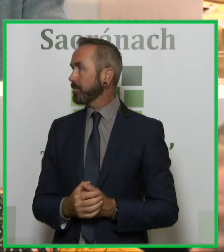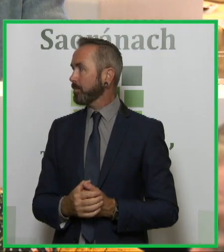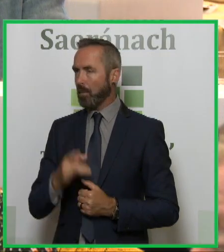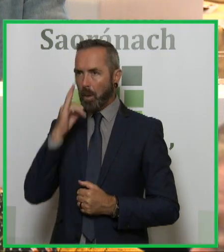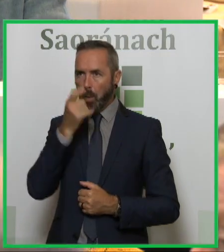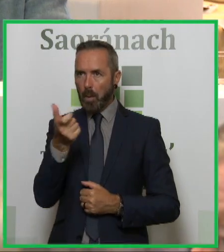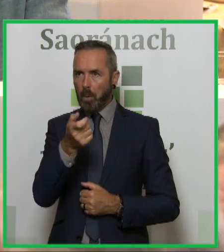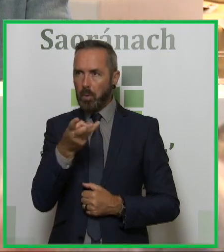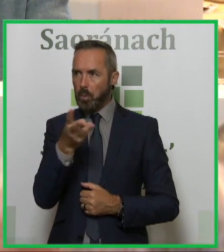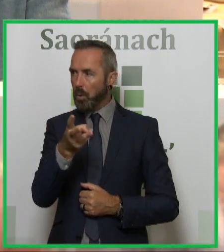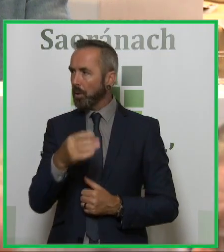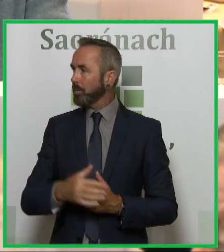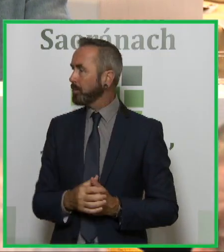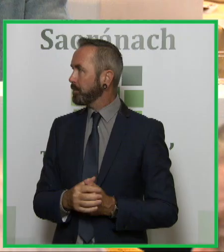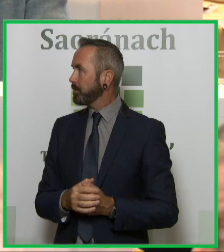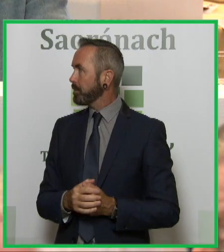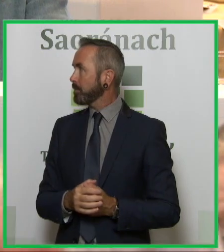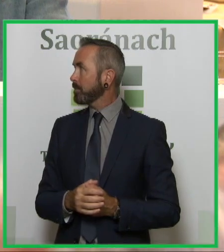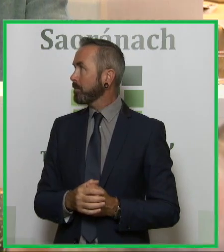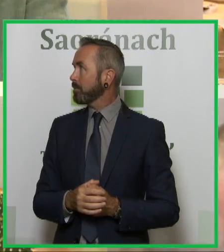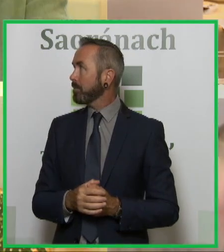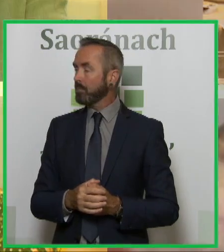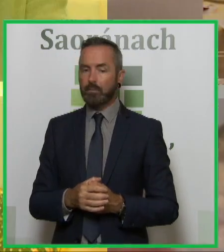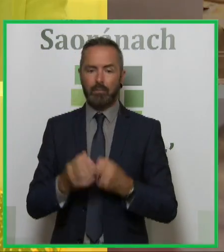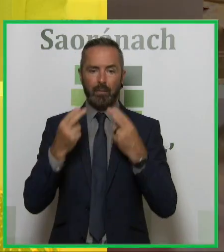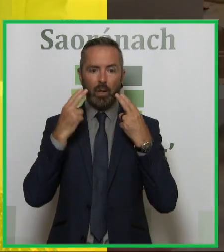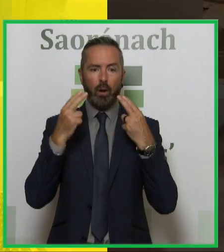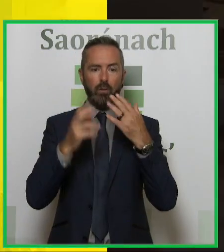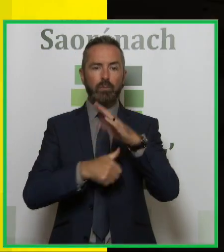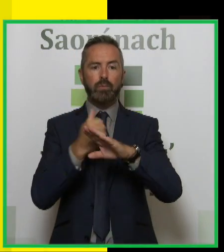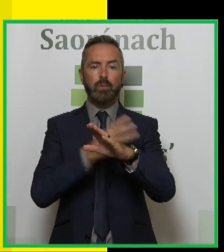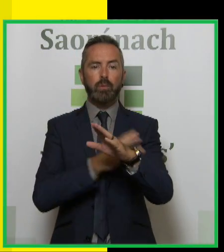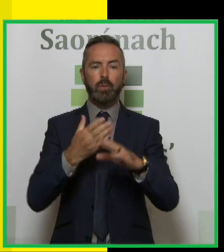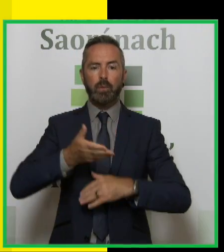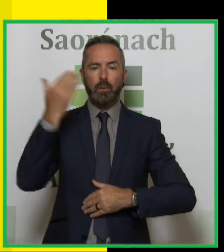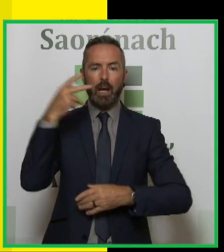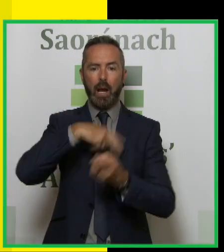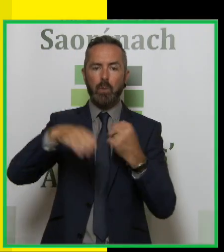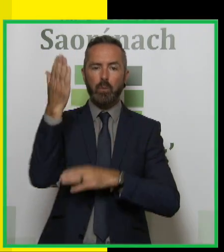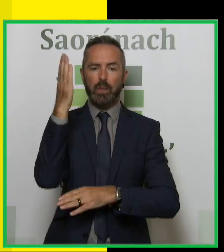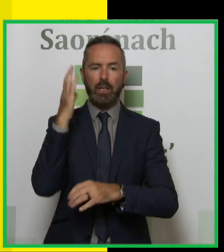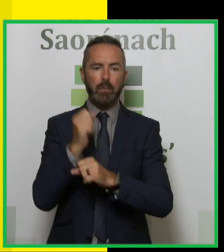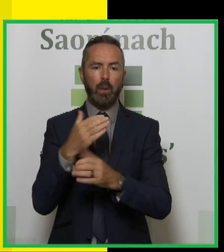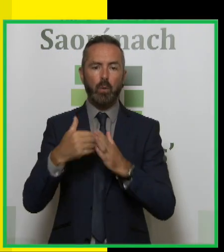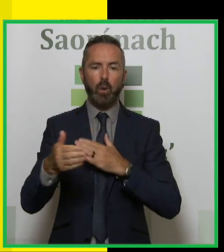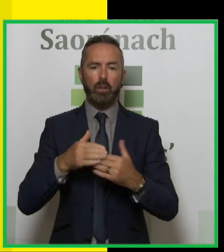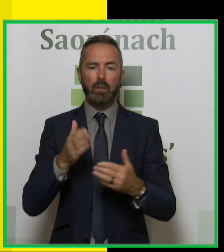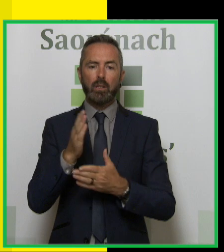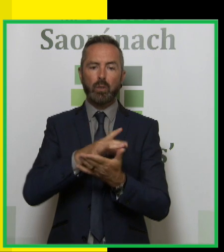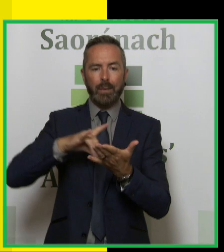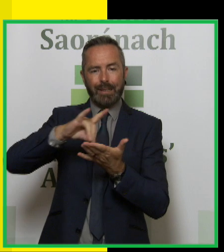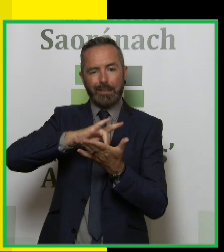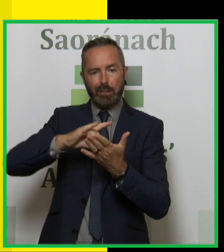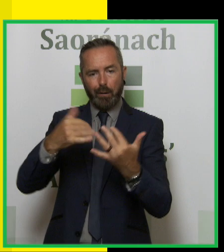work now. The origin of our name, just basically what the presentation will be is I'm going to give a little bit of historical